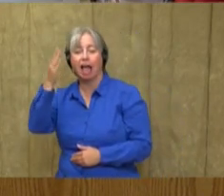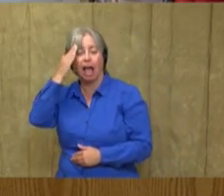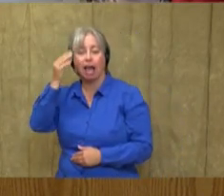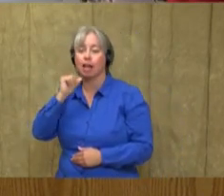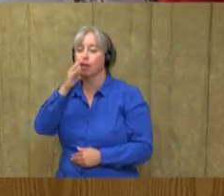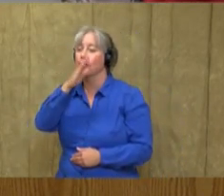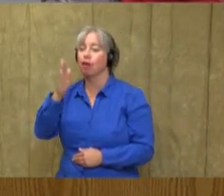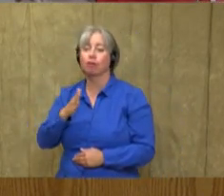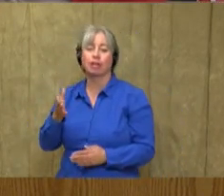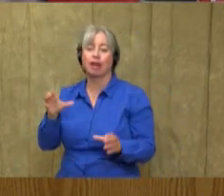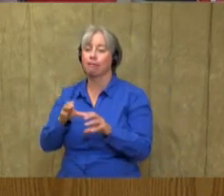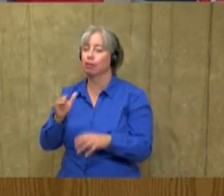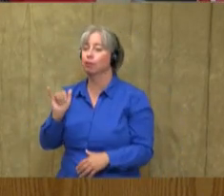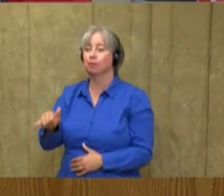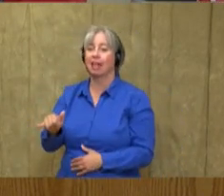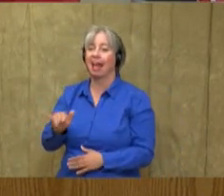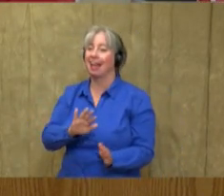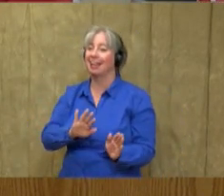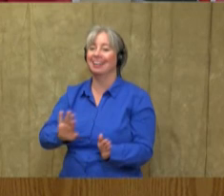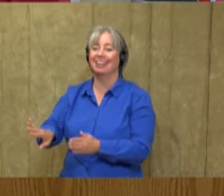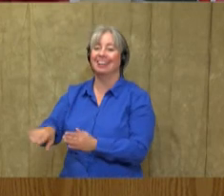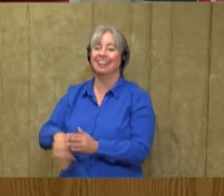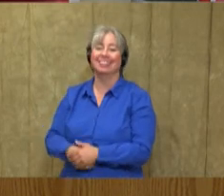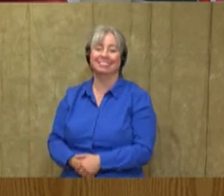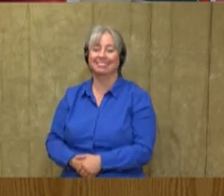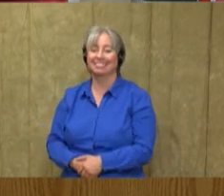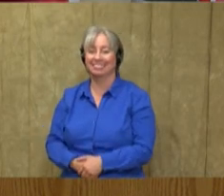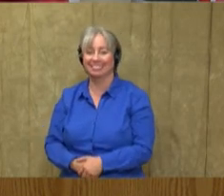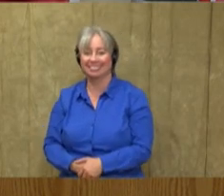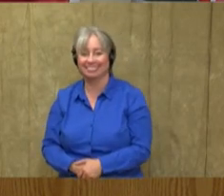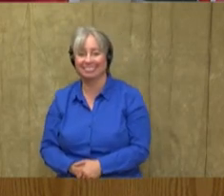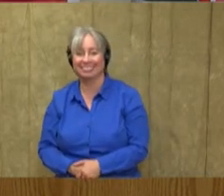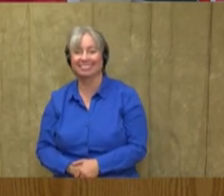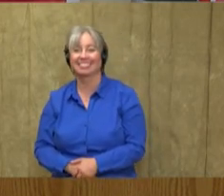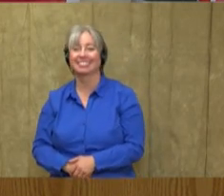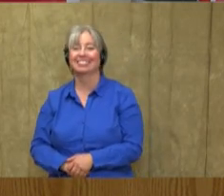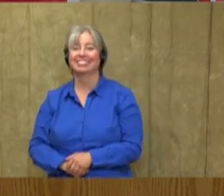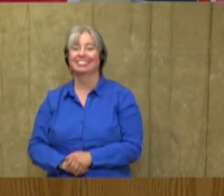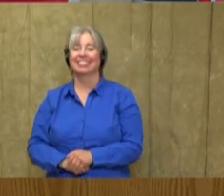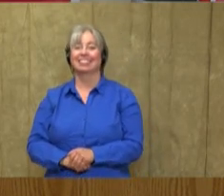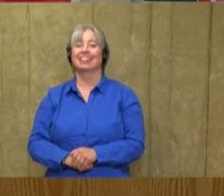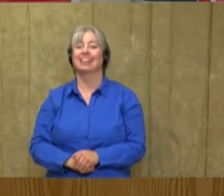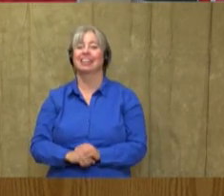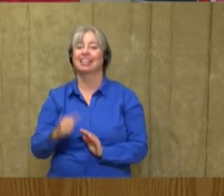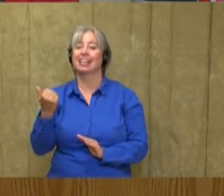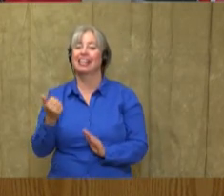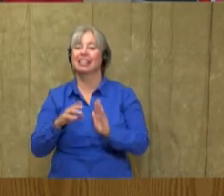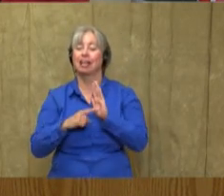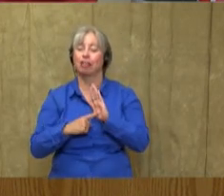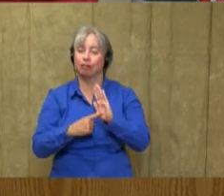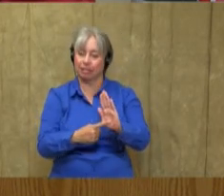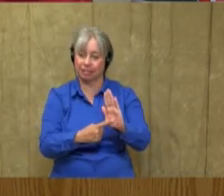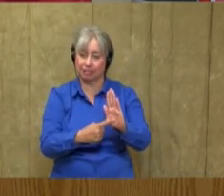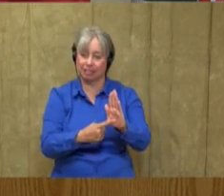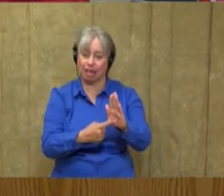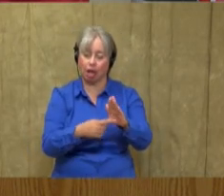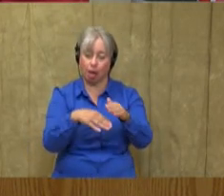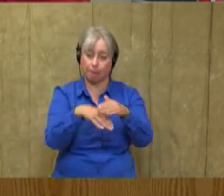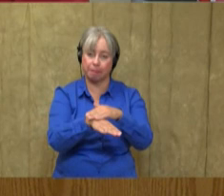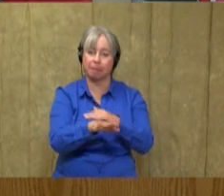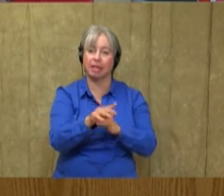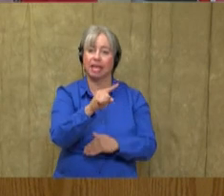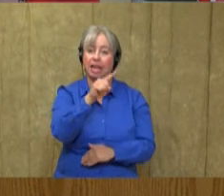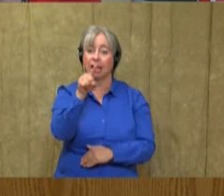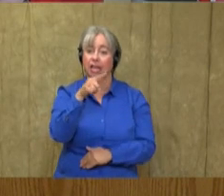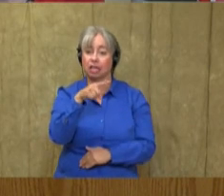did. Another cool example of diffraction was observed in a zoo, actually. A